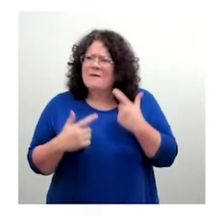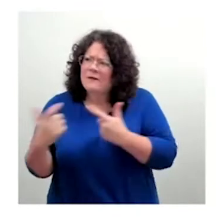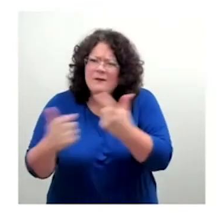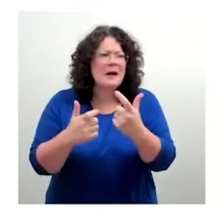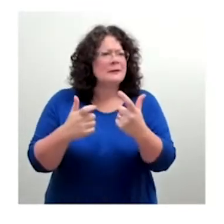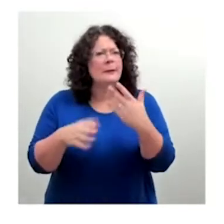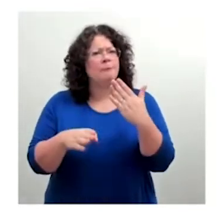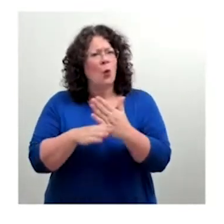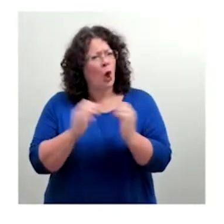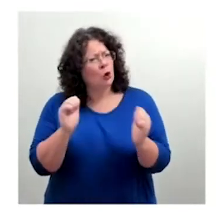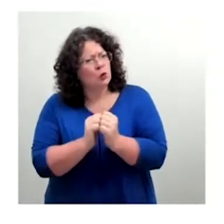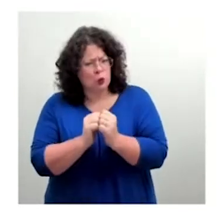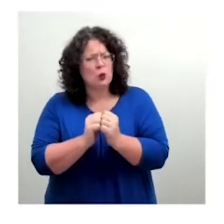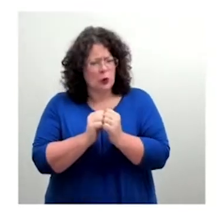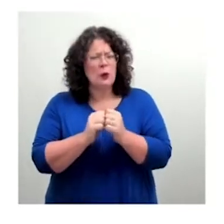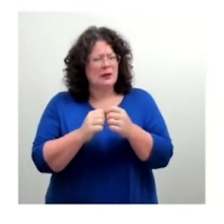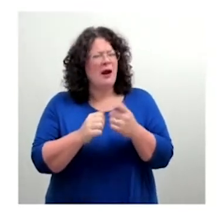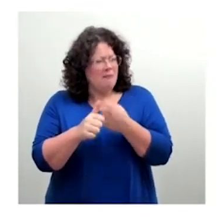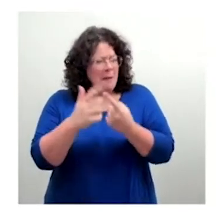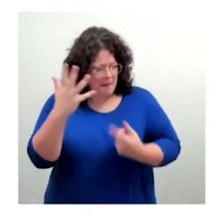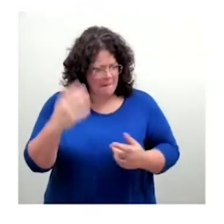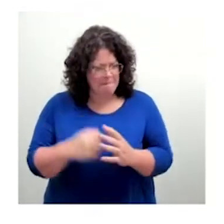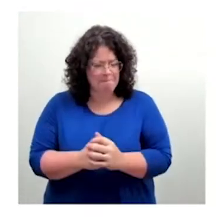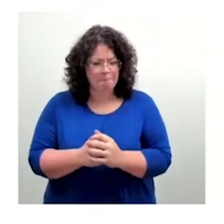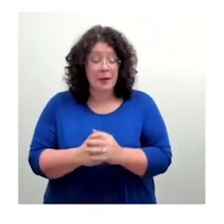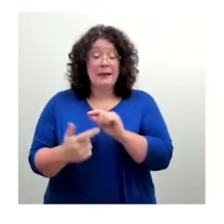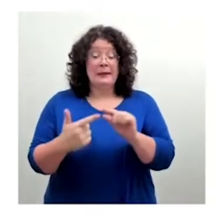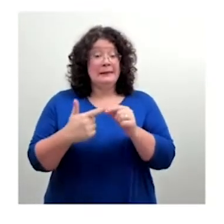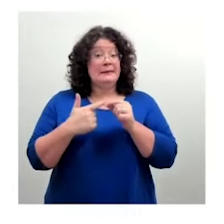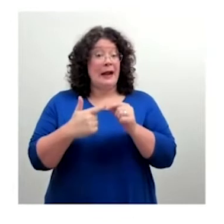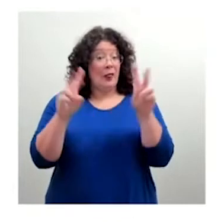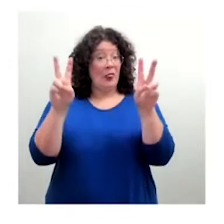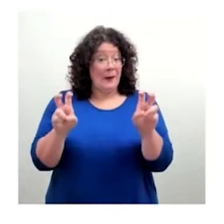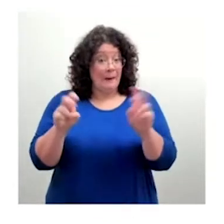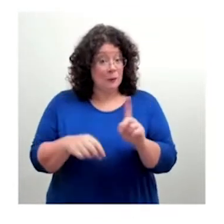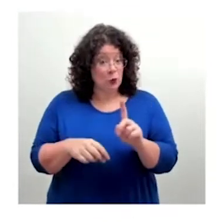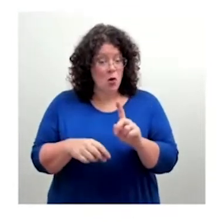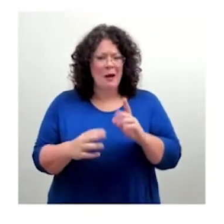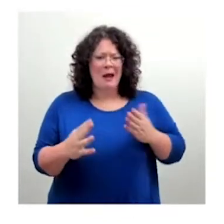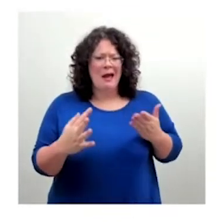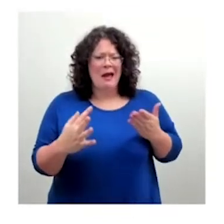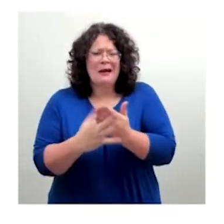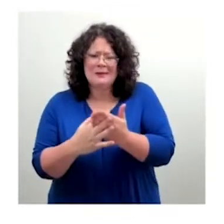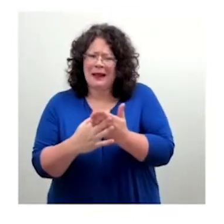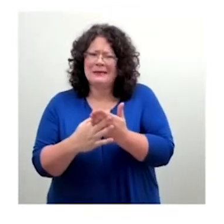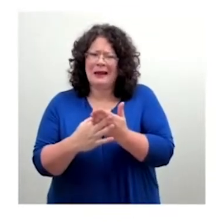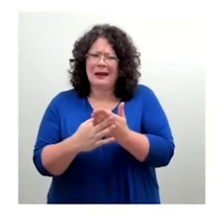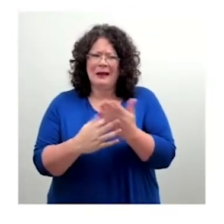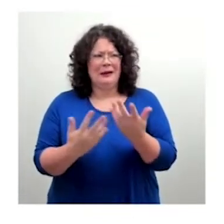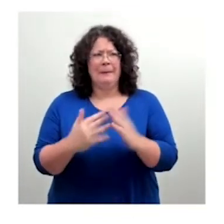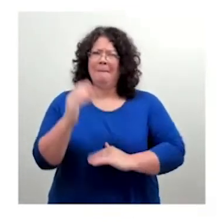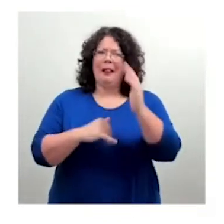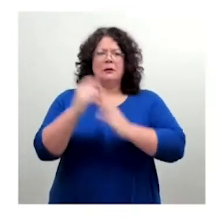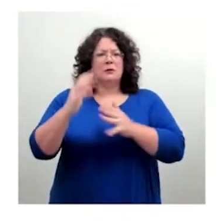built environment. So this is around aids and adaptations to the home, making sure that current building stock and